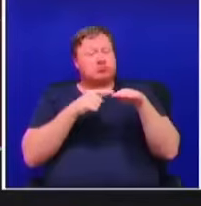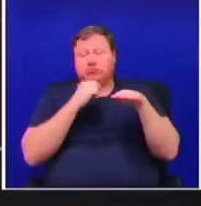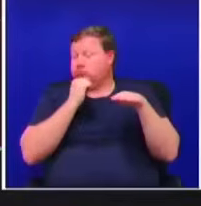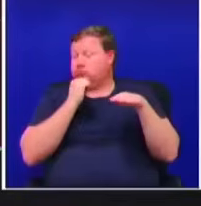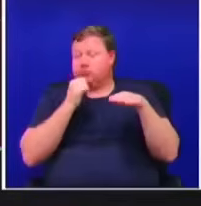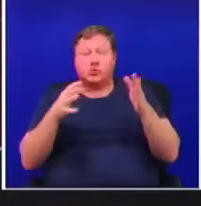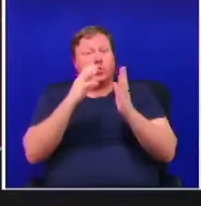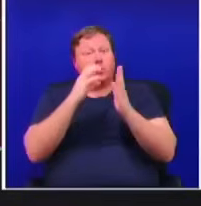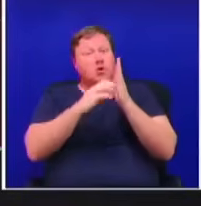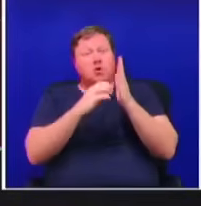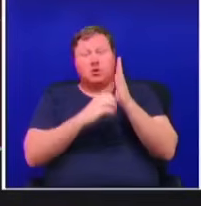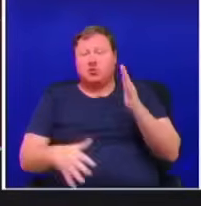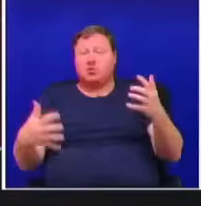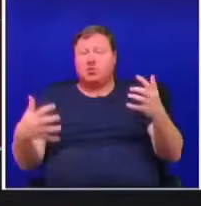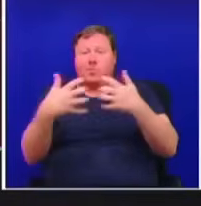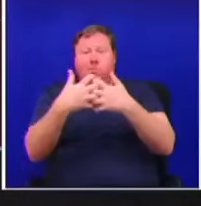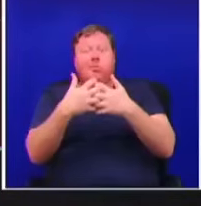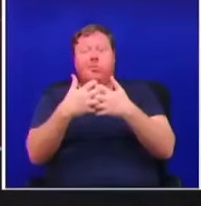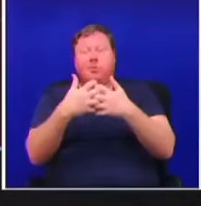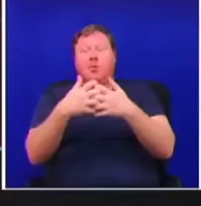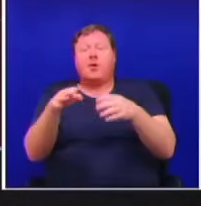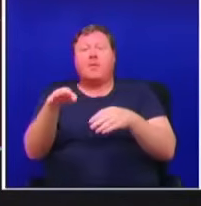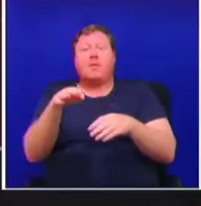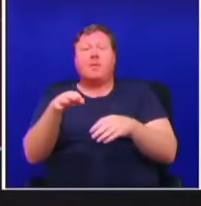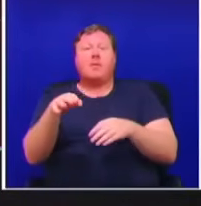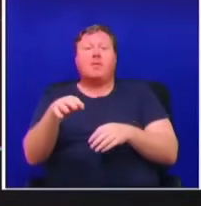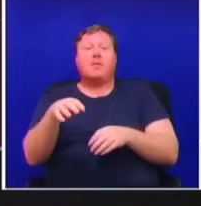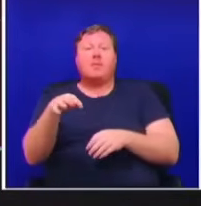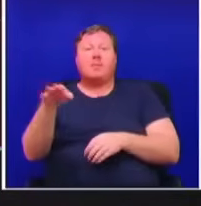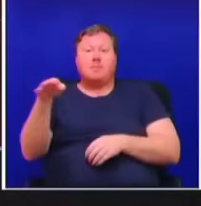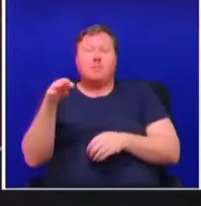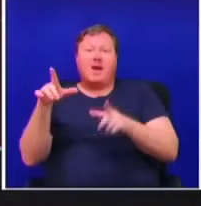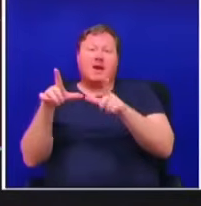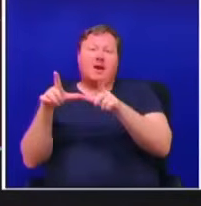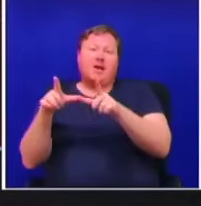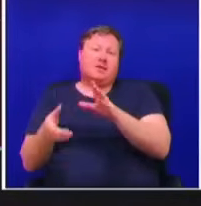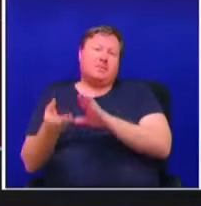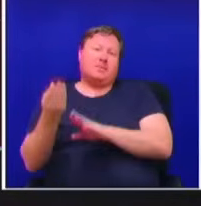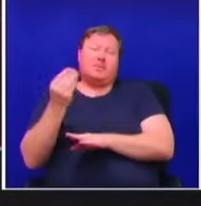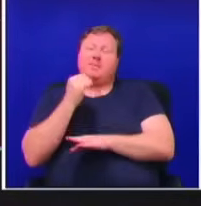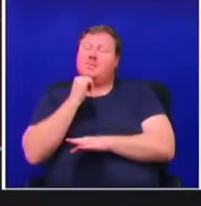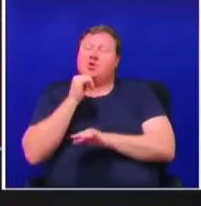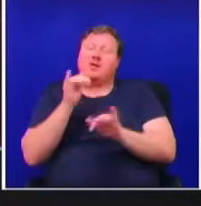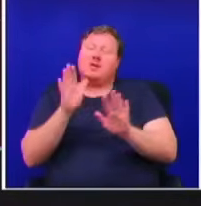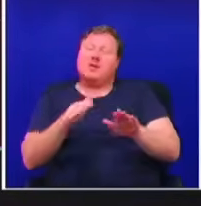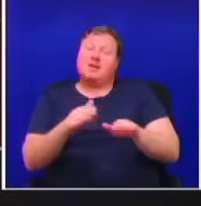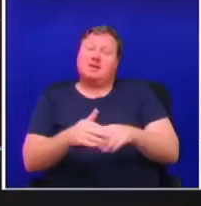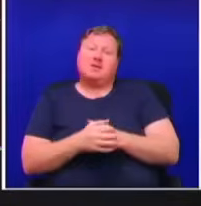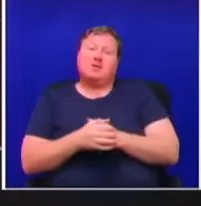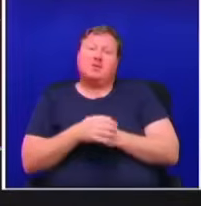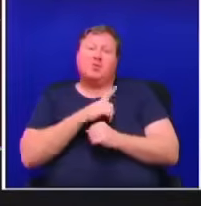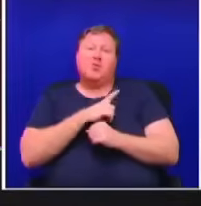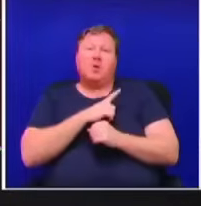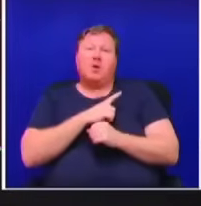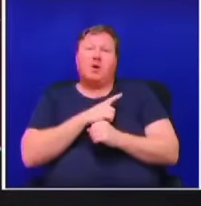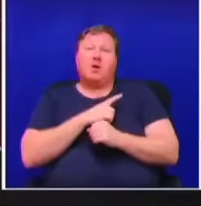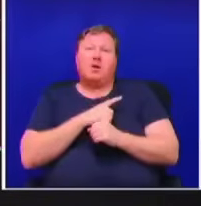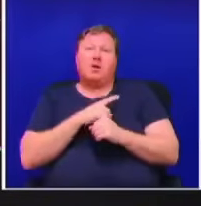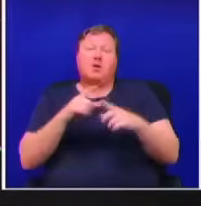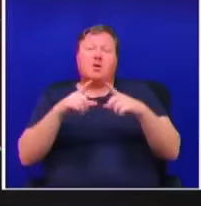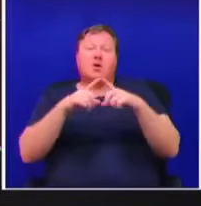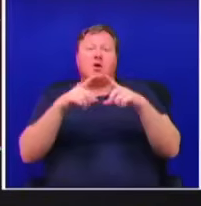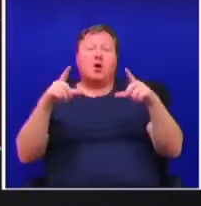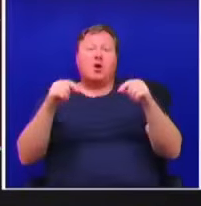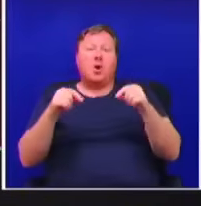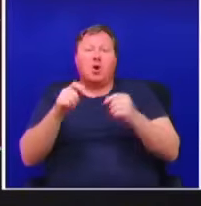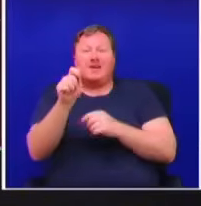conditions for a banking license, particularly around its card key management